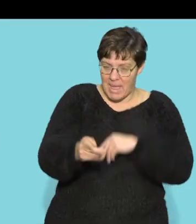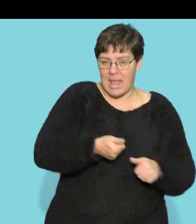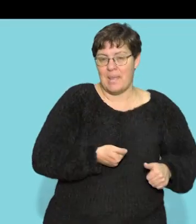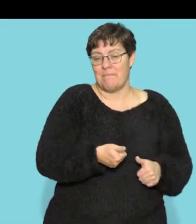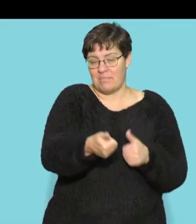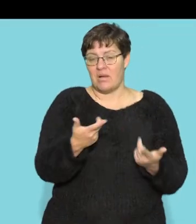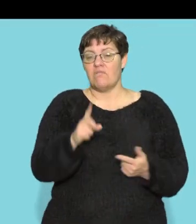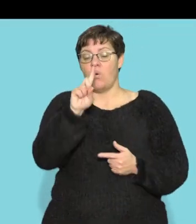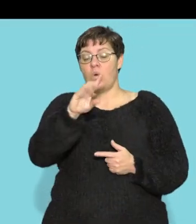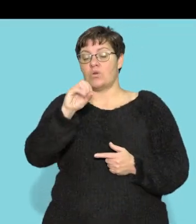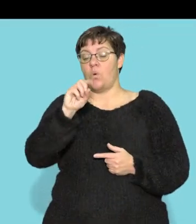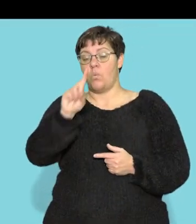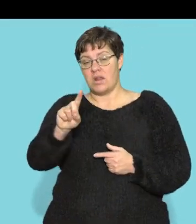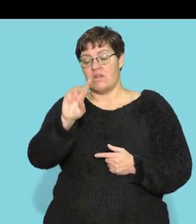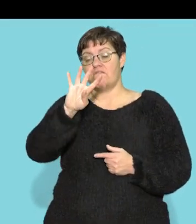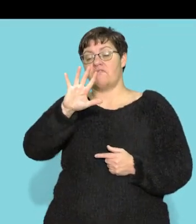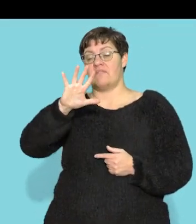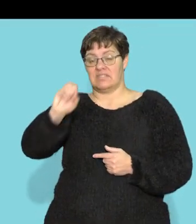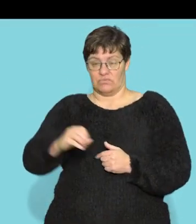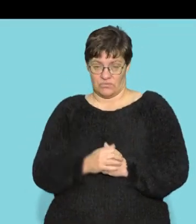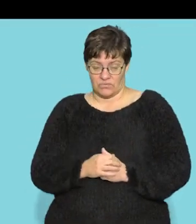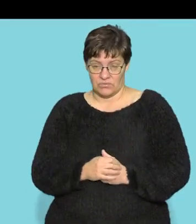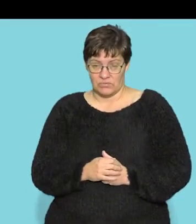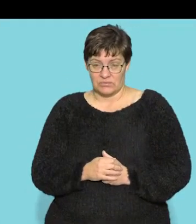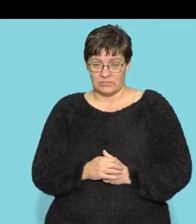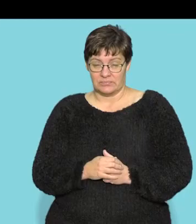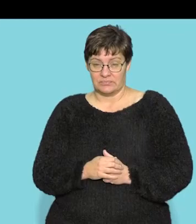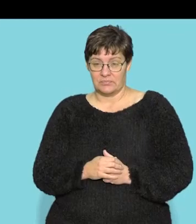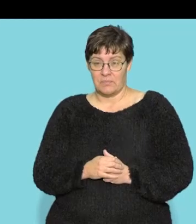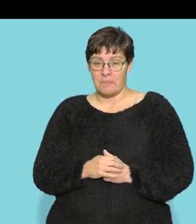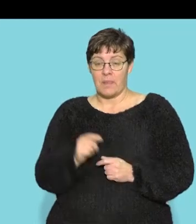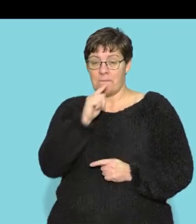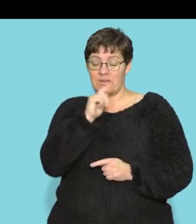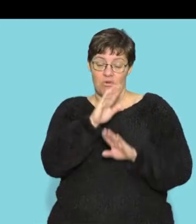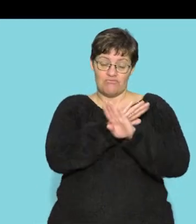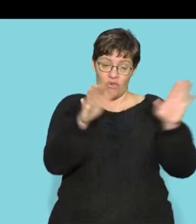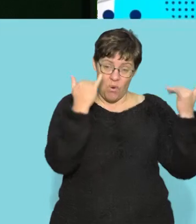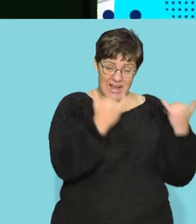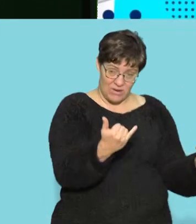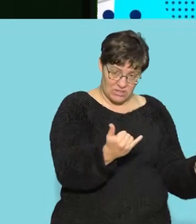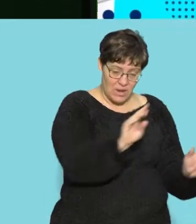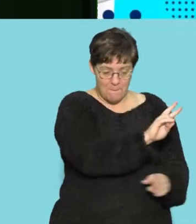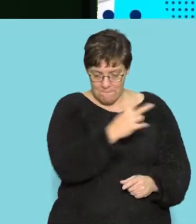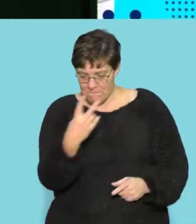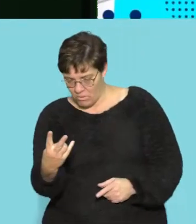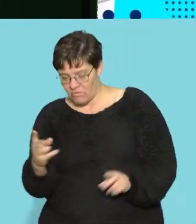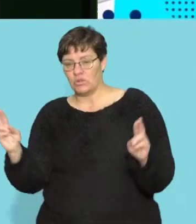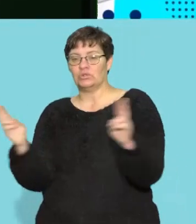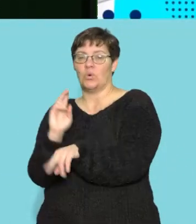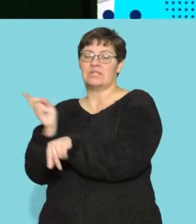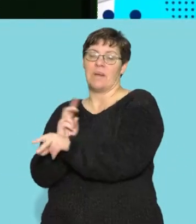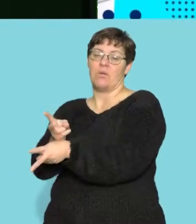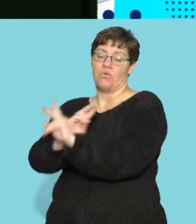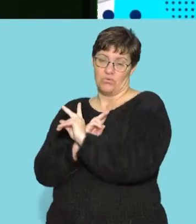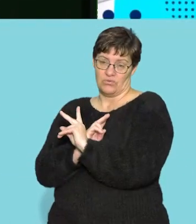of 101,450. And that then moves from being your non-current liability to your short-term